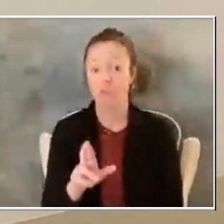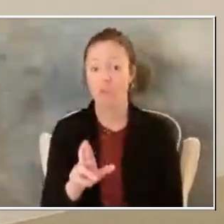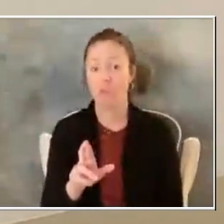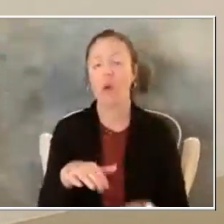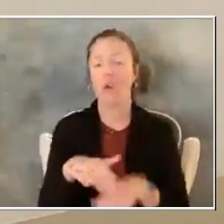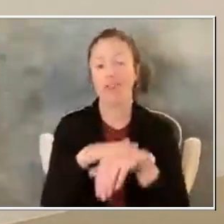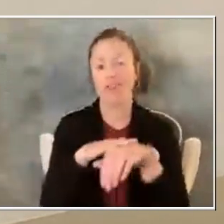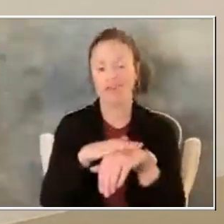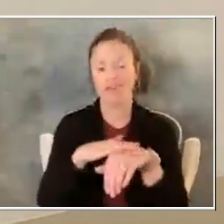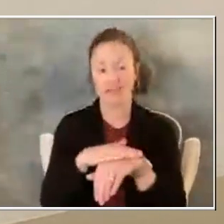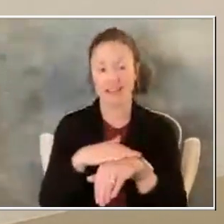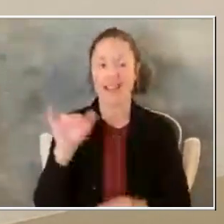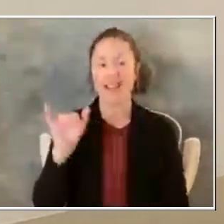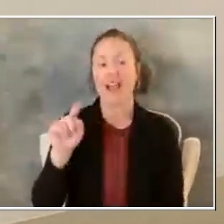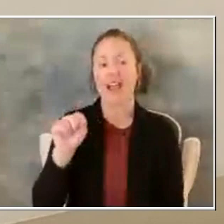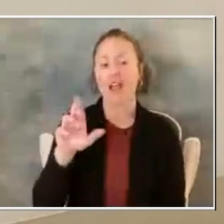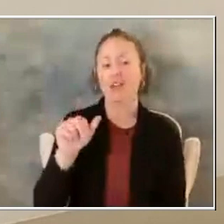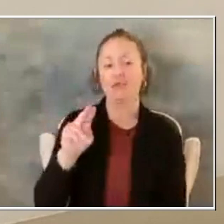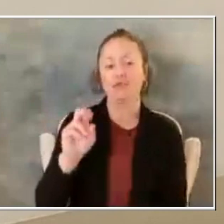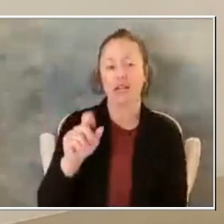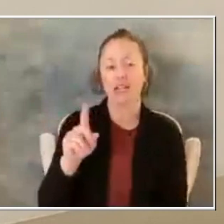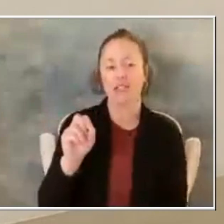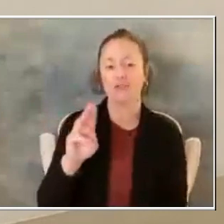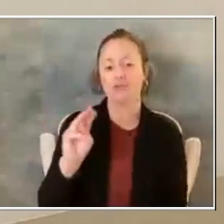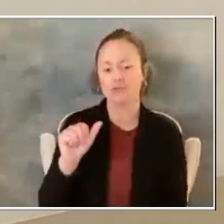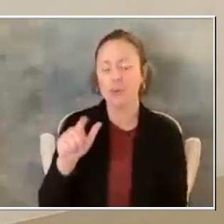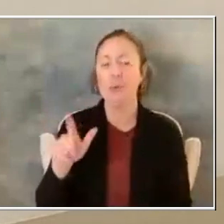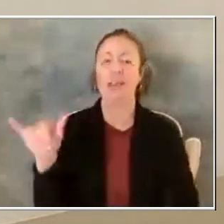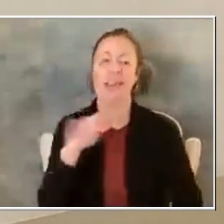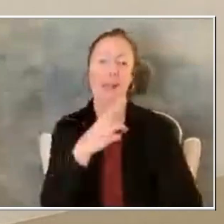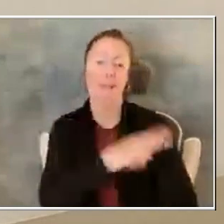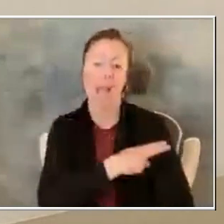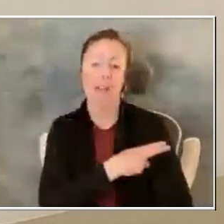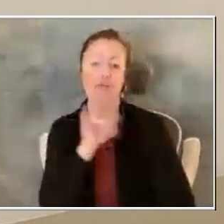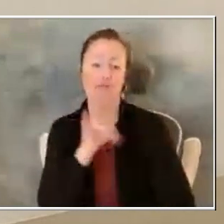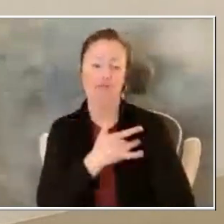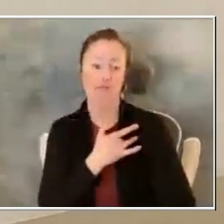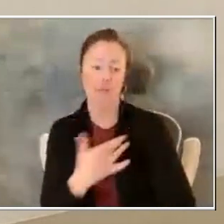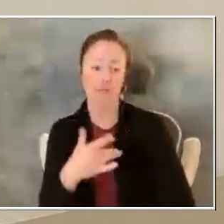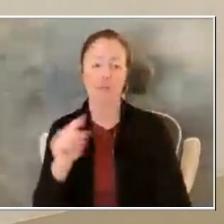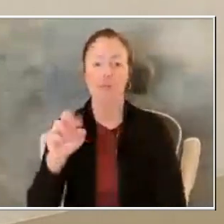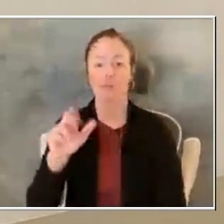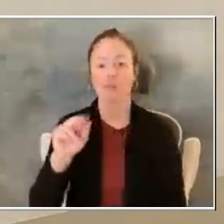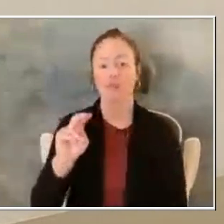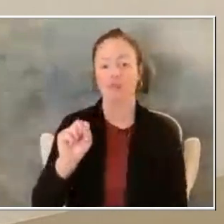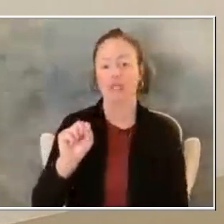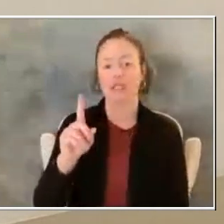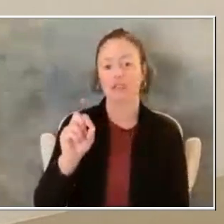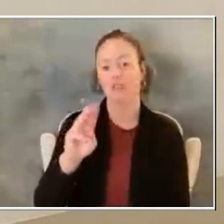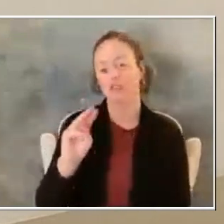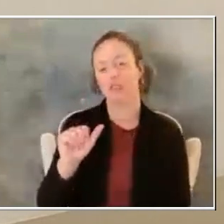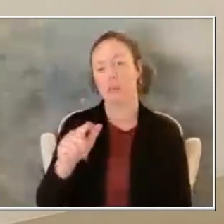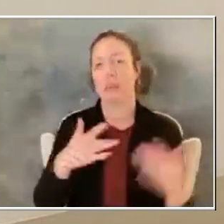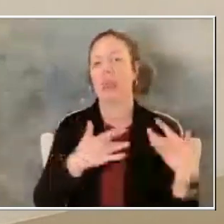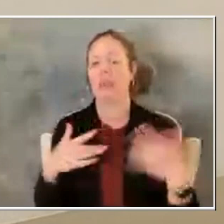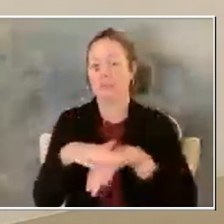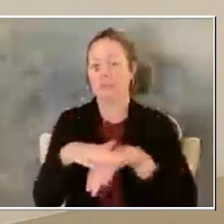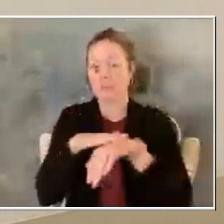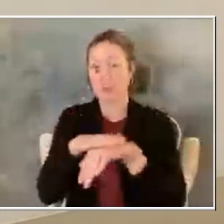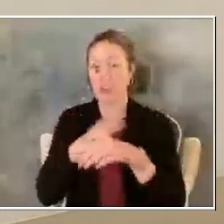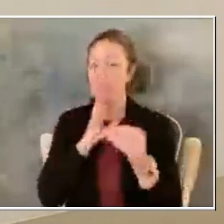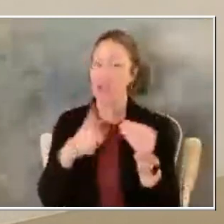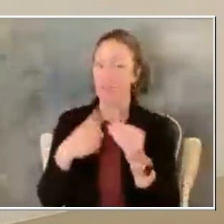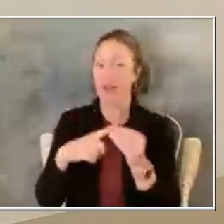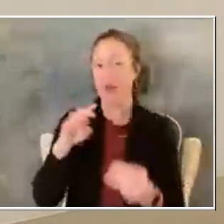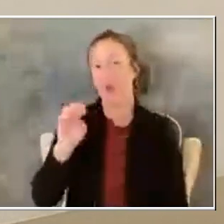And usually the transdermal form is in the form of a patch. When we talk about creams, usually we're referring to estrogen